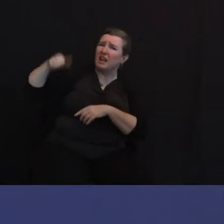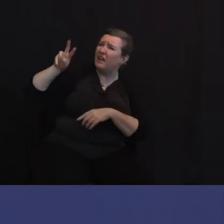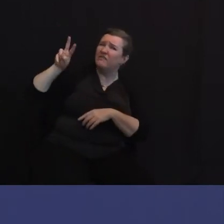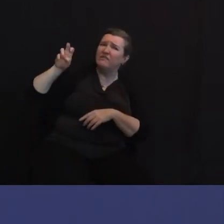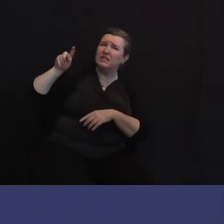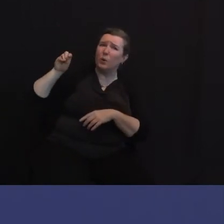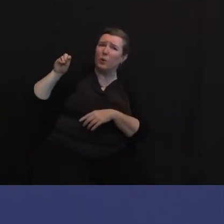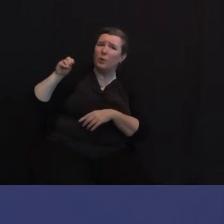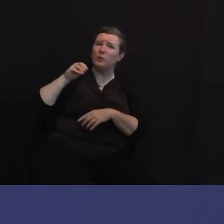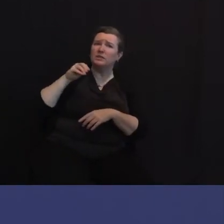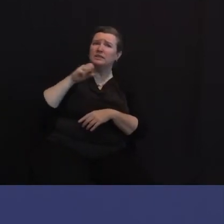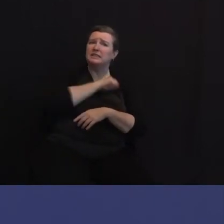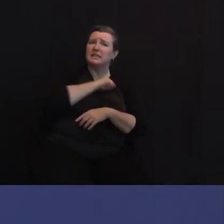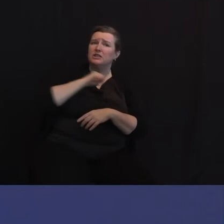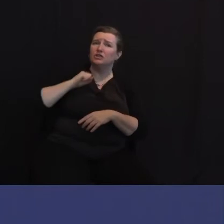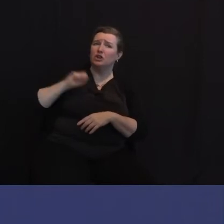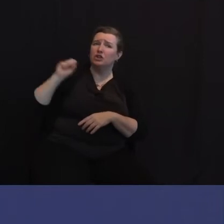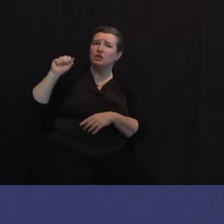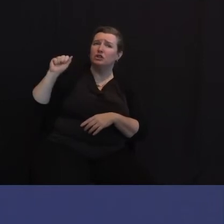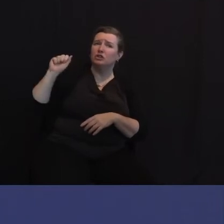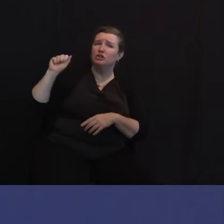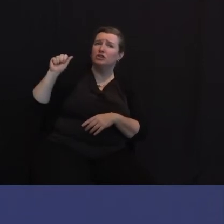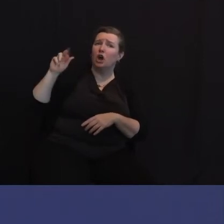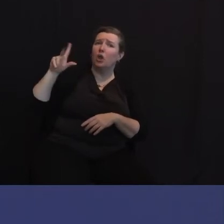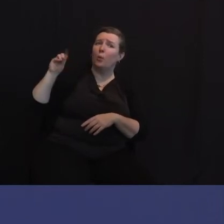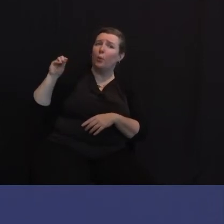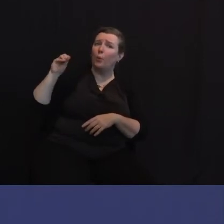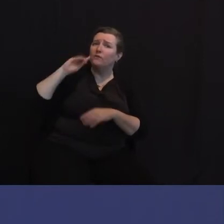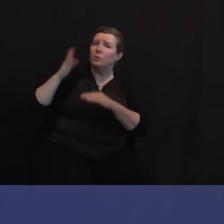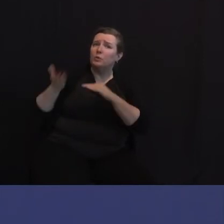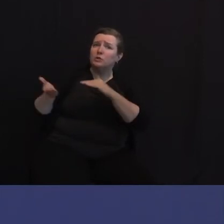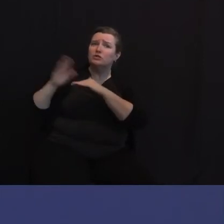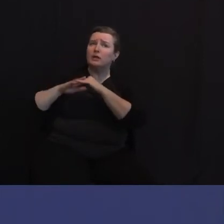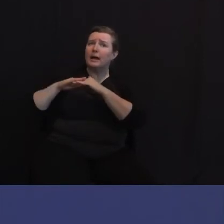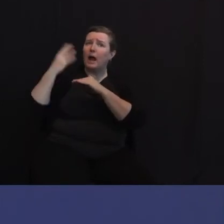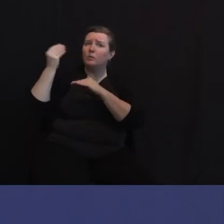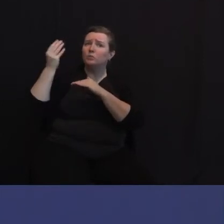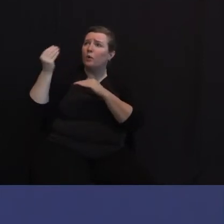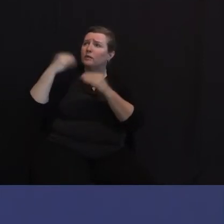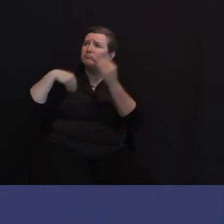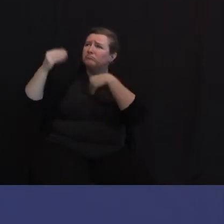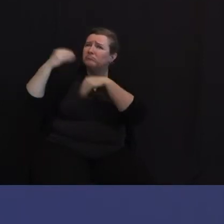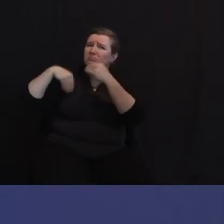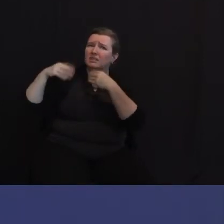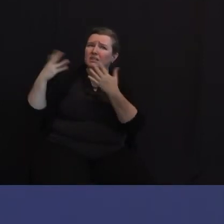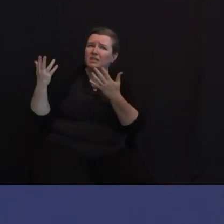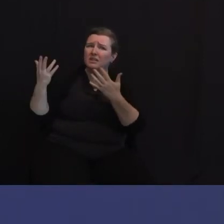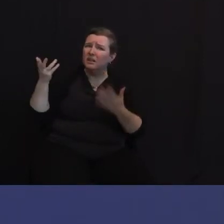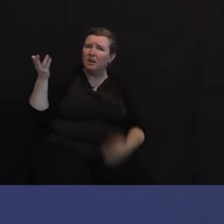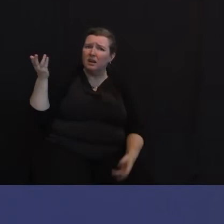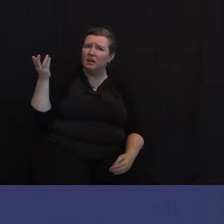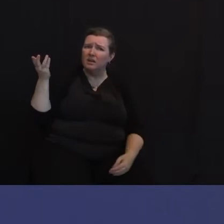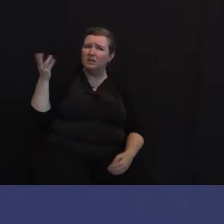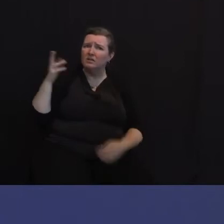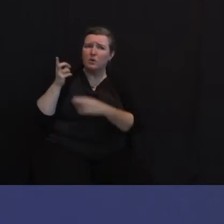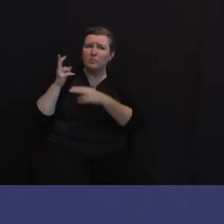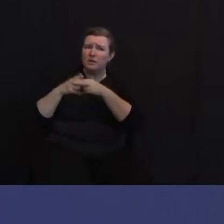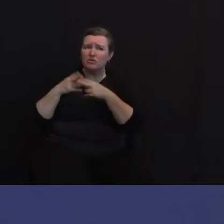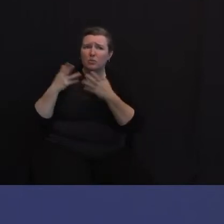to expand outdoor dining because, among other reasons, you wanted ABC in the loop and wanted local municipalities to decide on possible permit